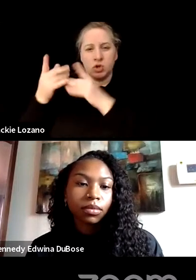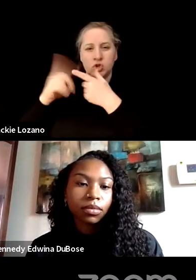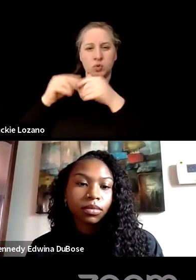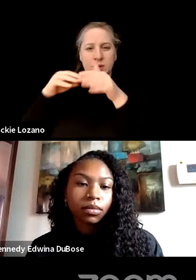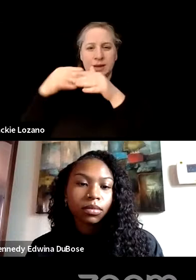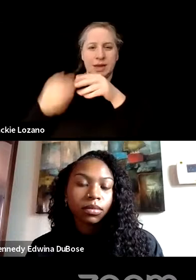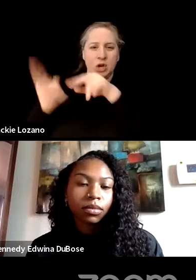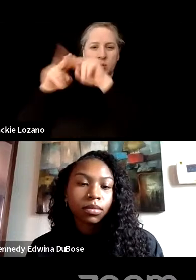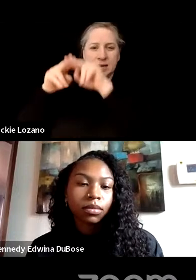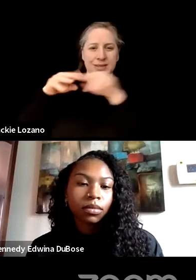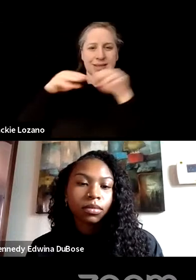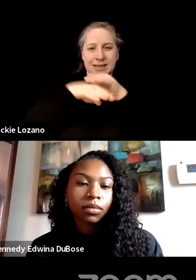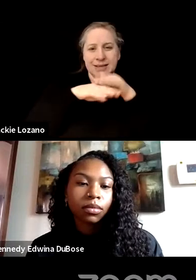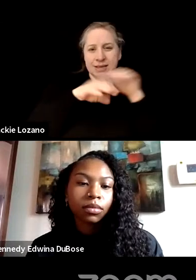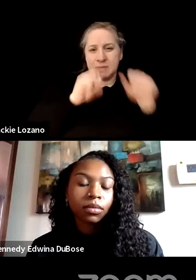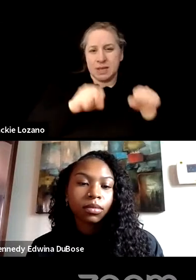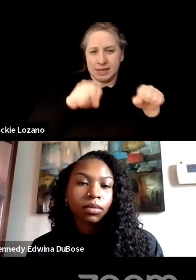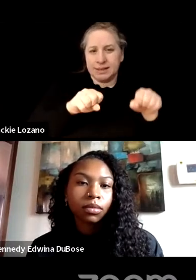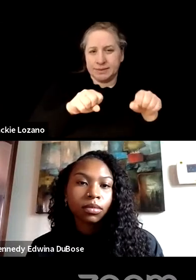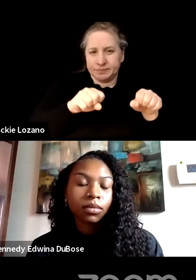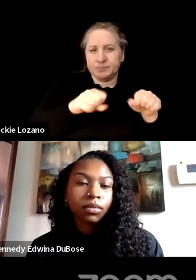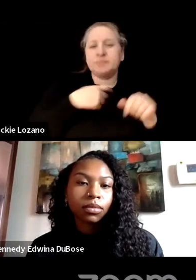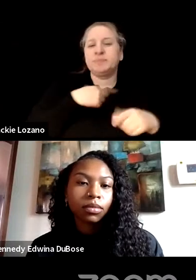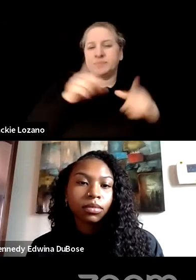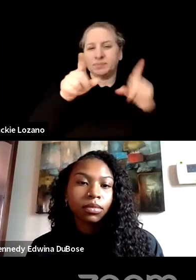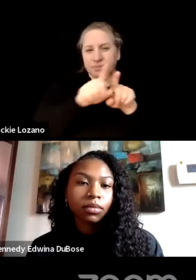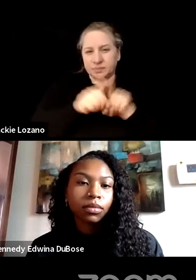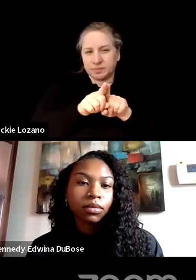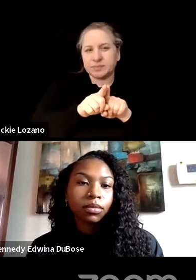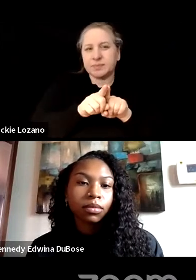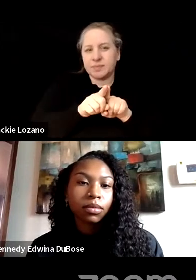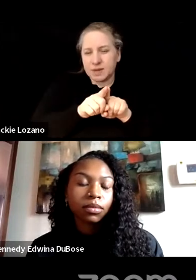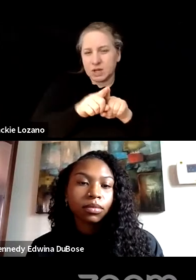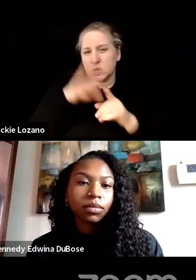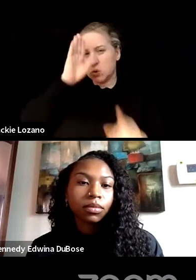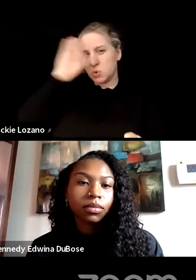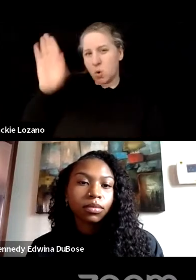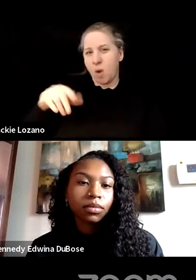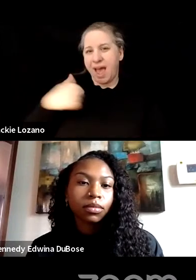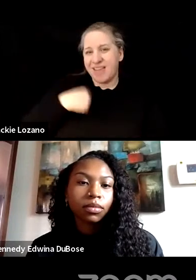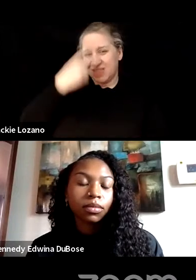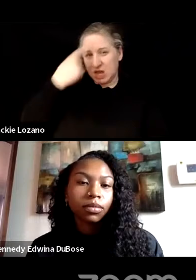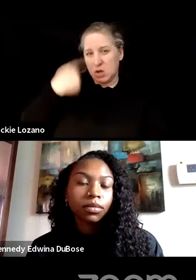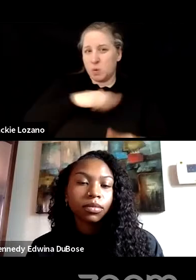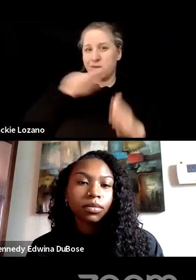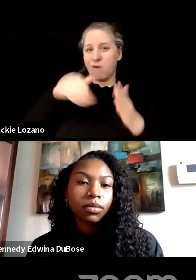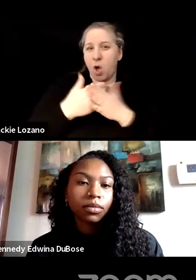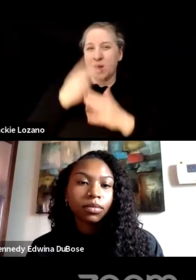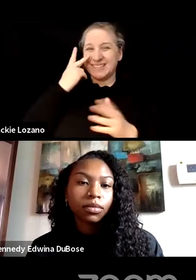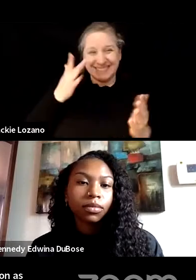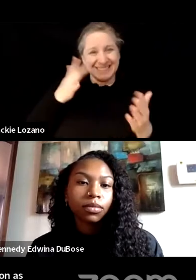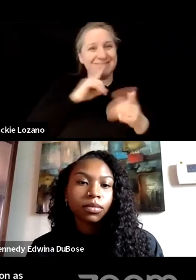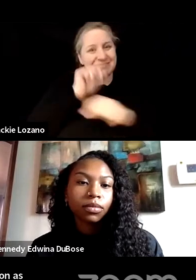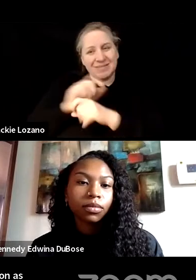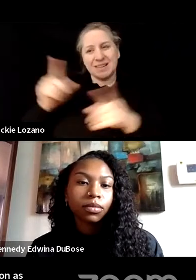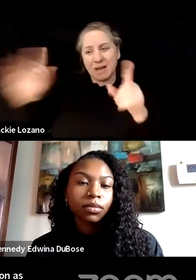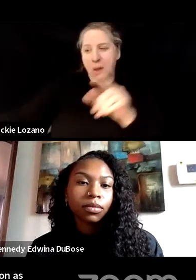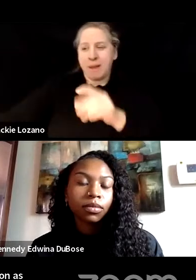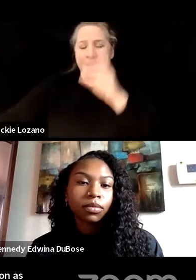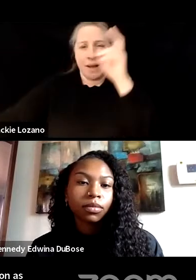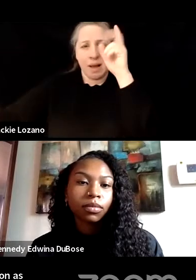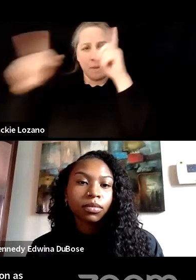accessibility. And I also, you know, I think that we've all seen the complexity that